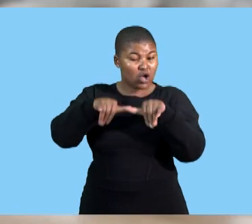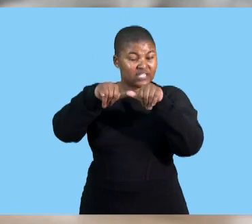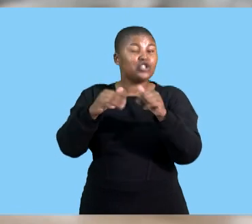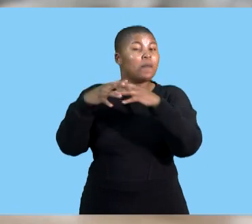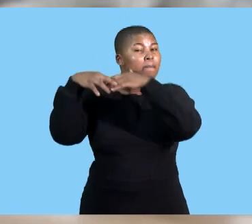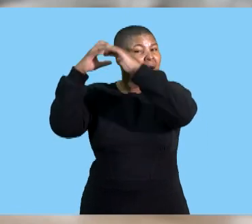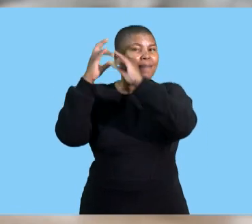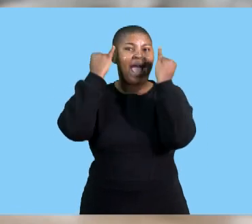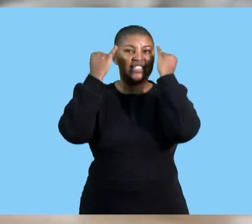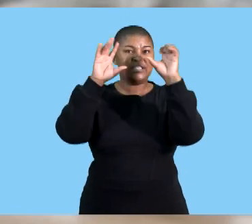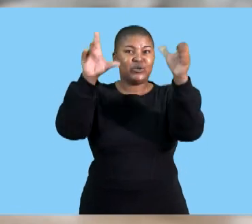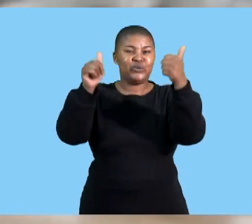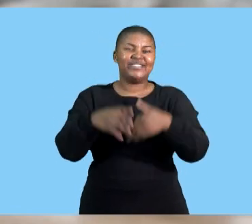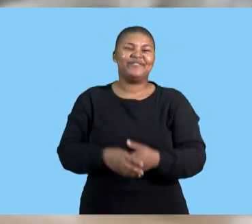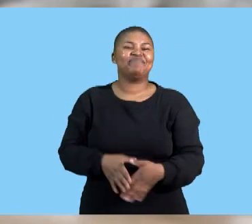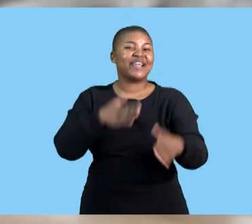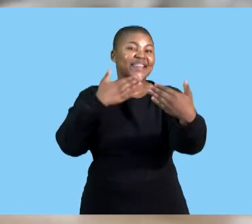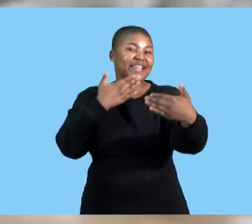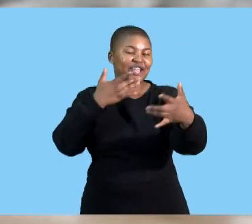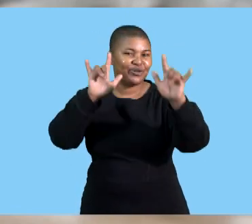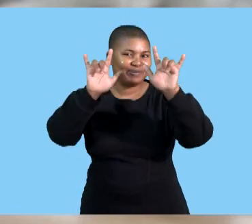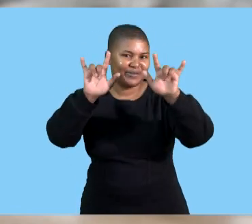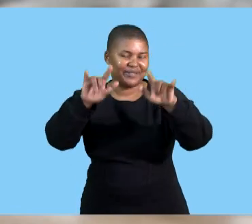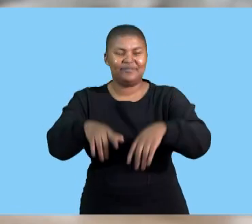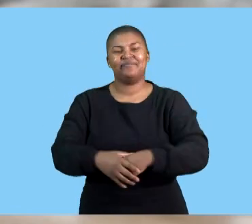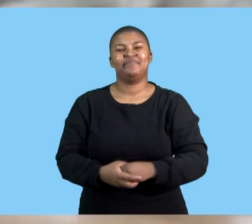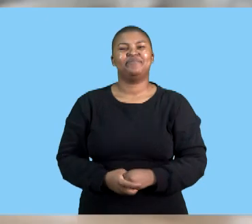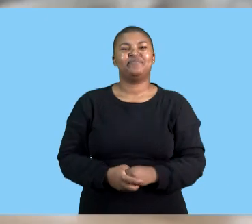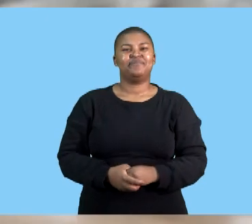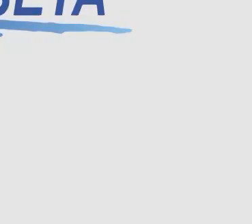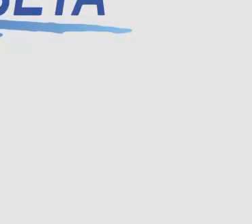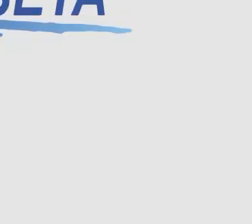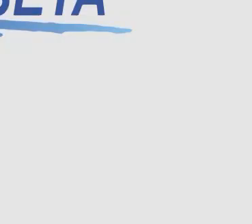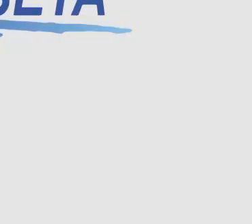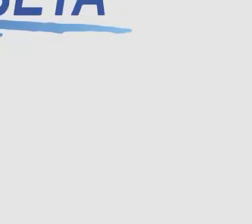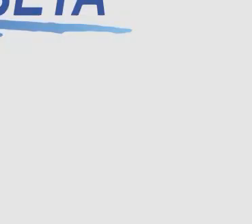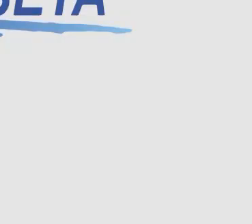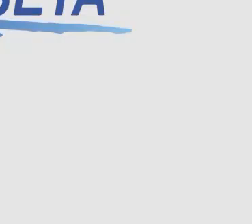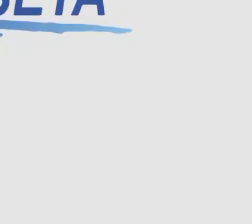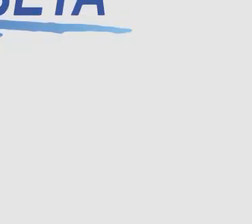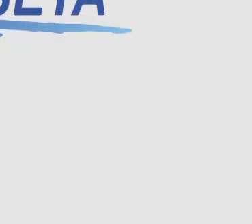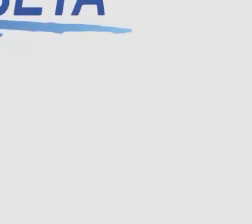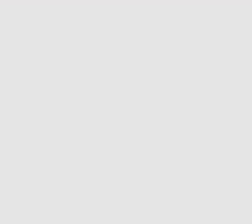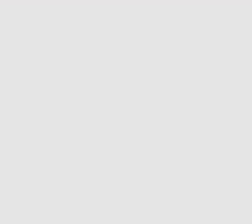ideas. Thank you and goodbye.